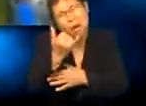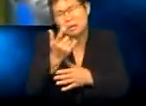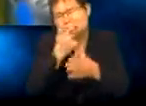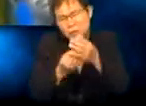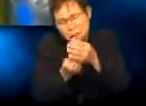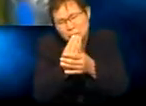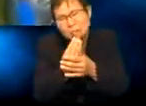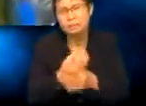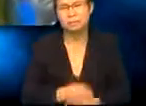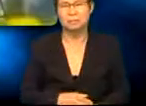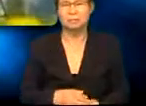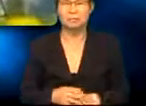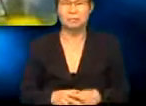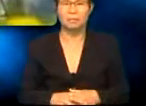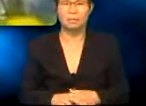Why?